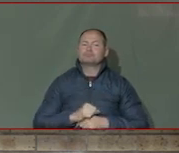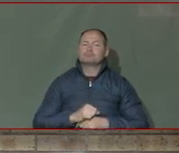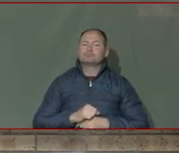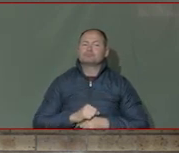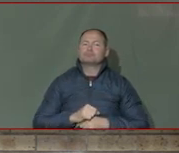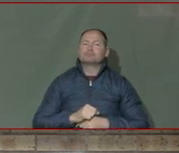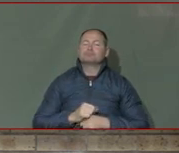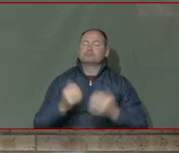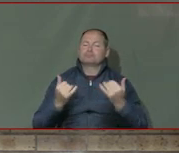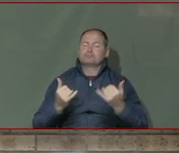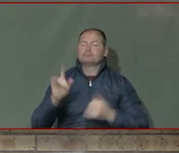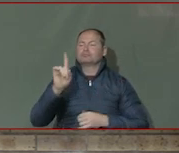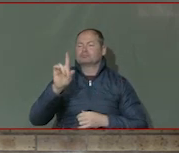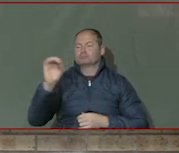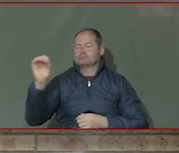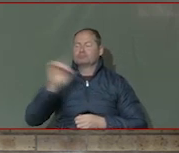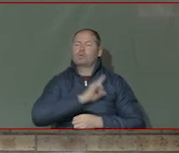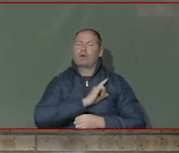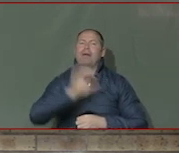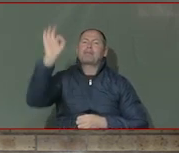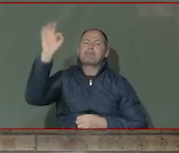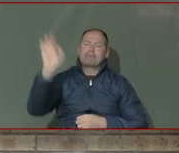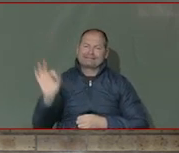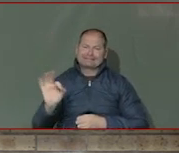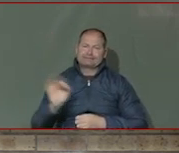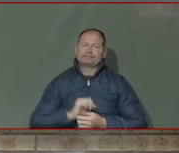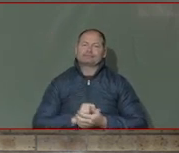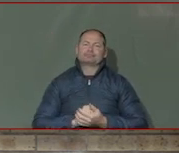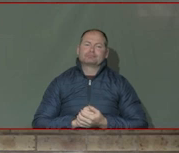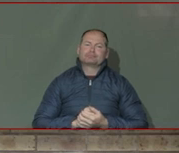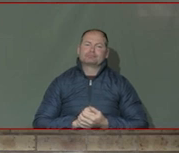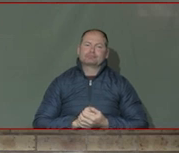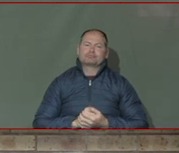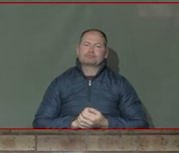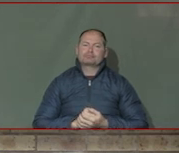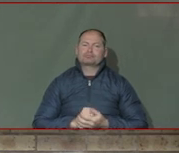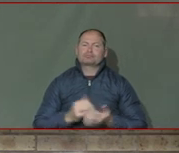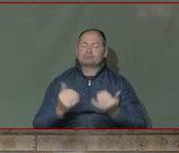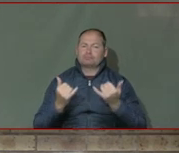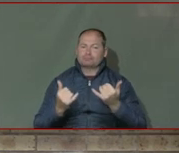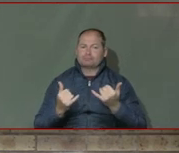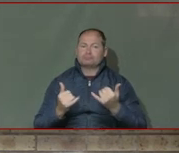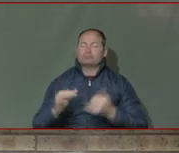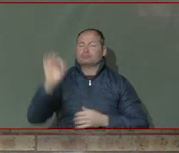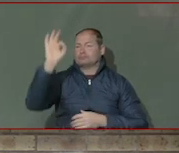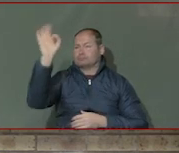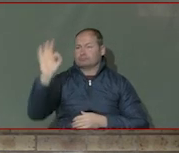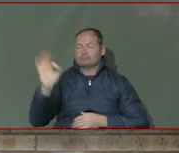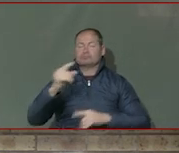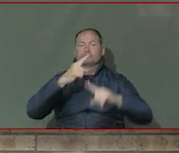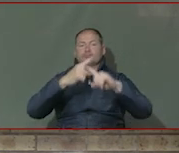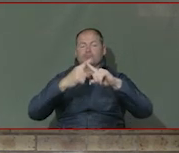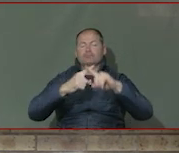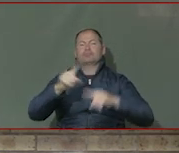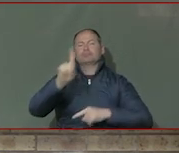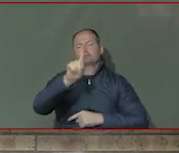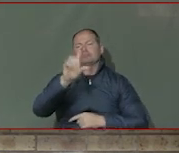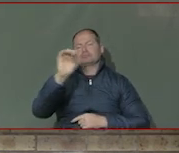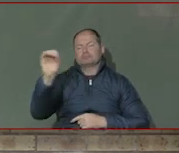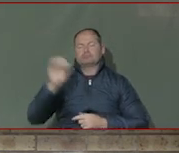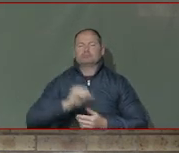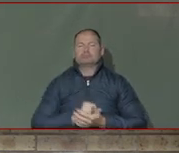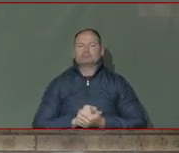working towards percentage, isn't it? Always when you work with percentage, you must multiply by 100.